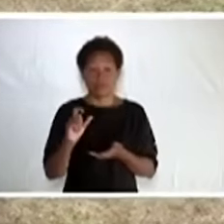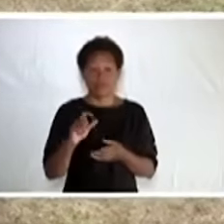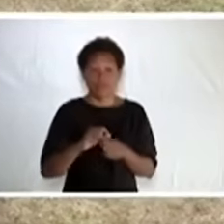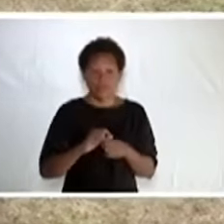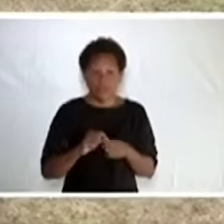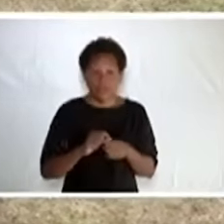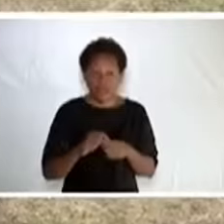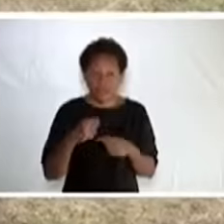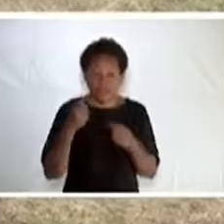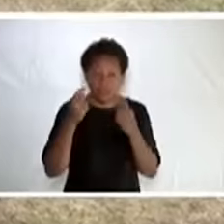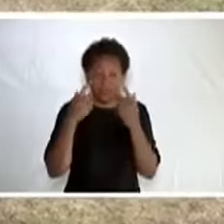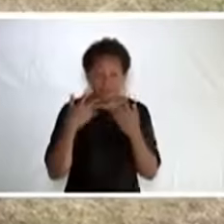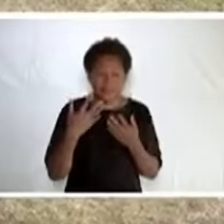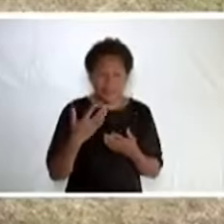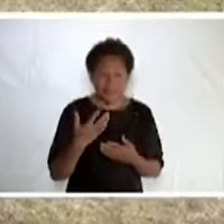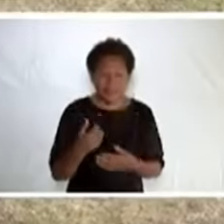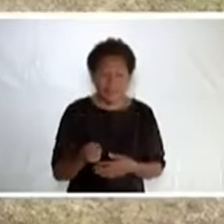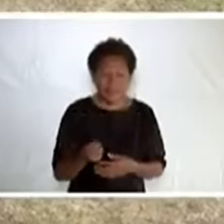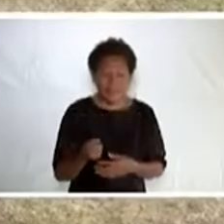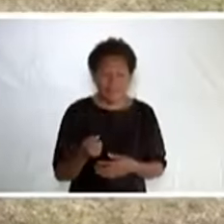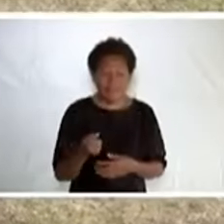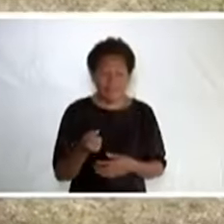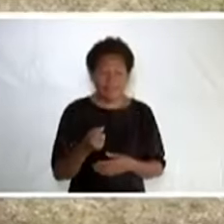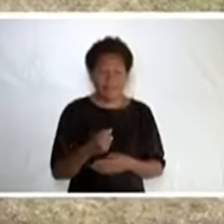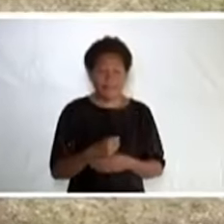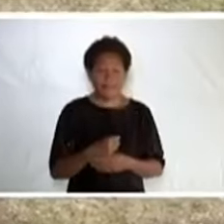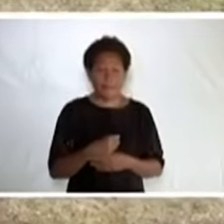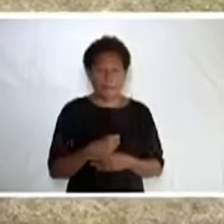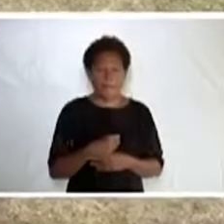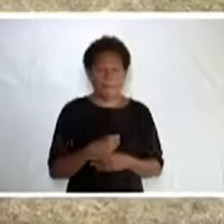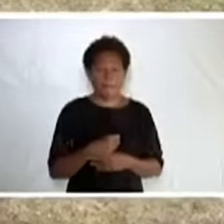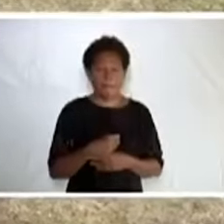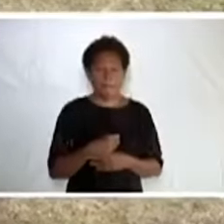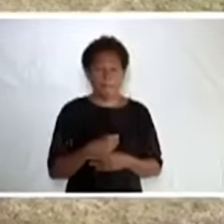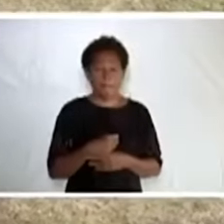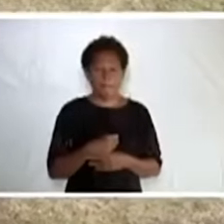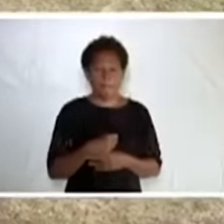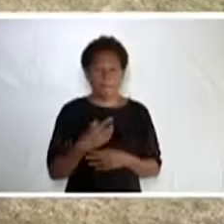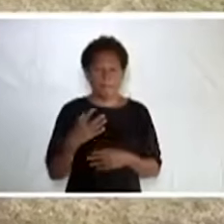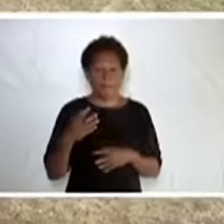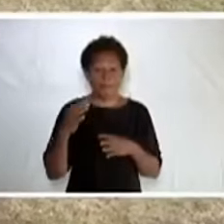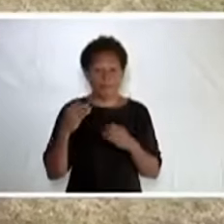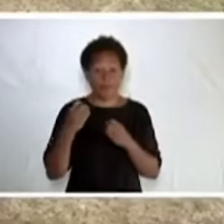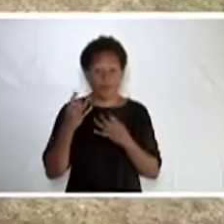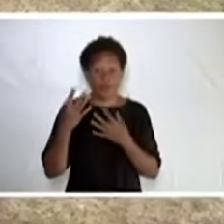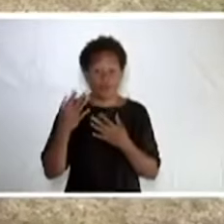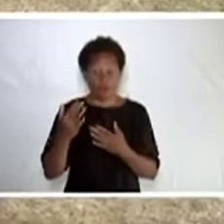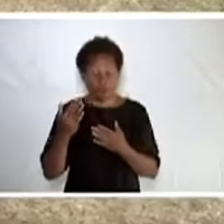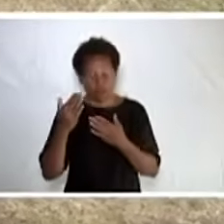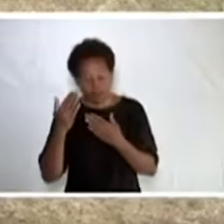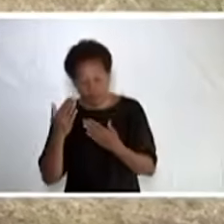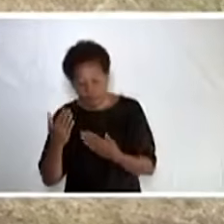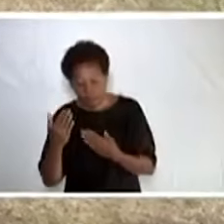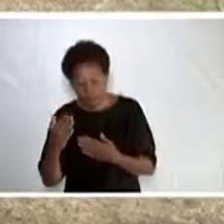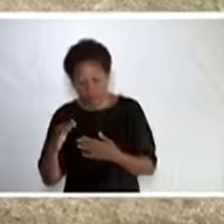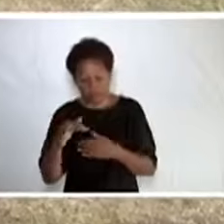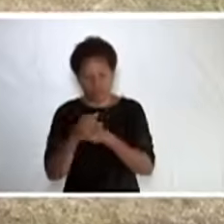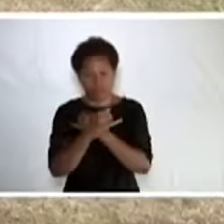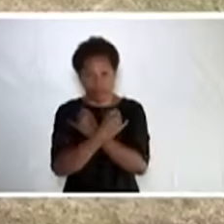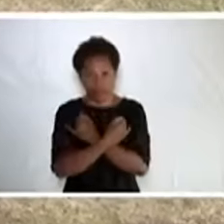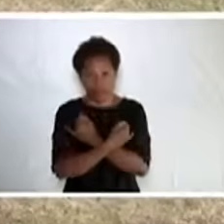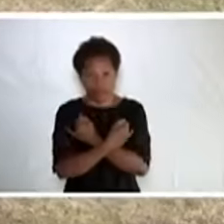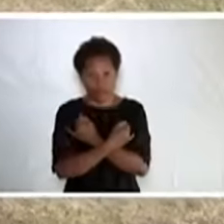the significance of these colors is the symbolism of a unit's honor and identity and